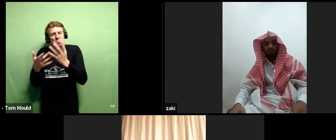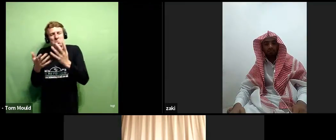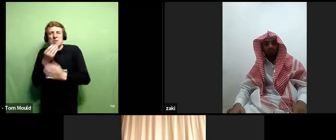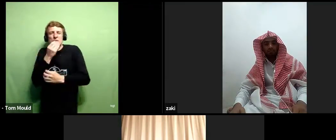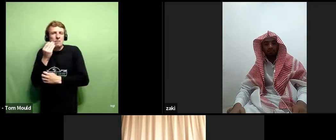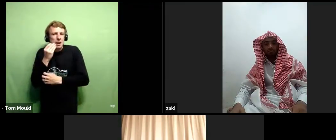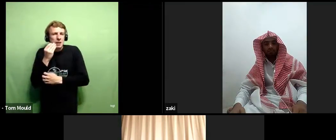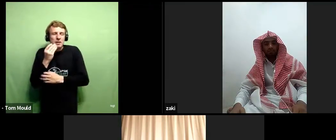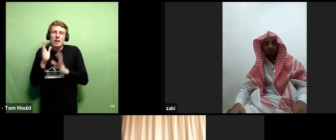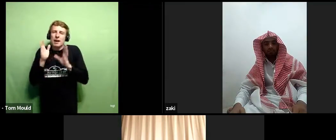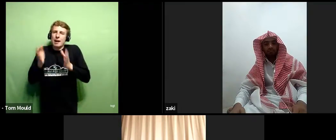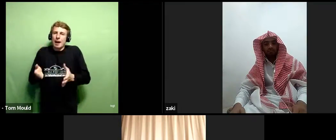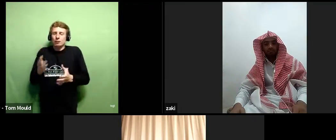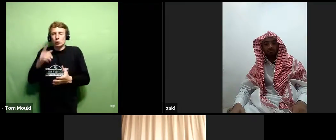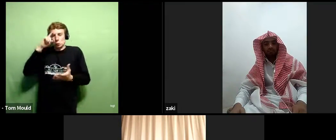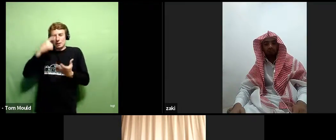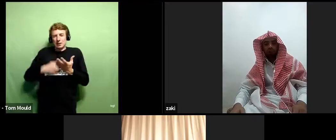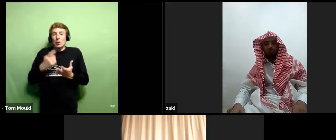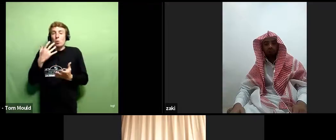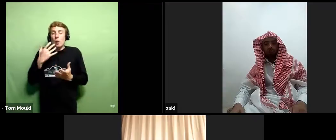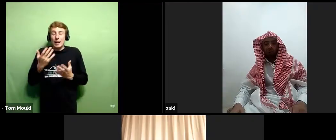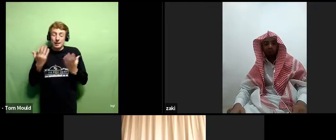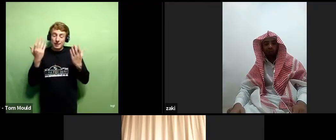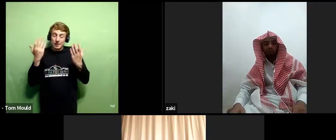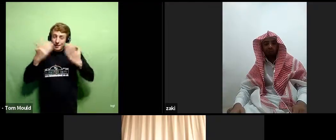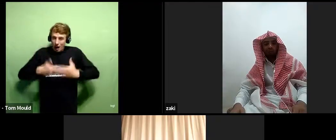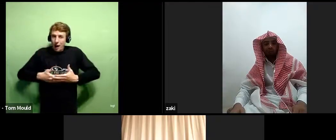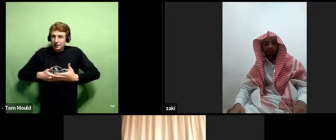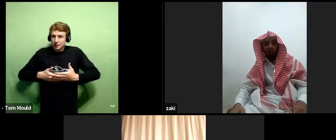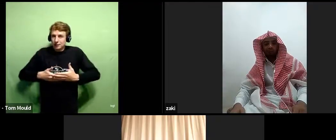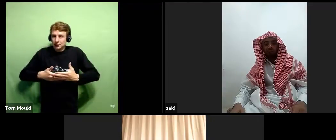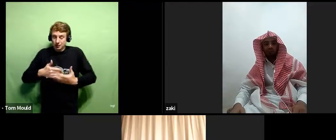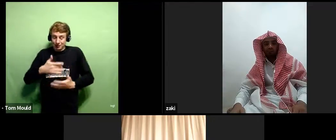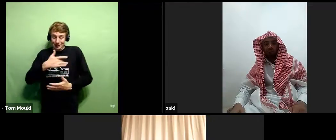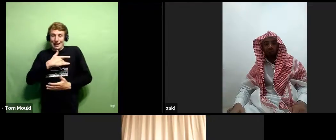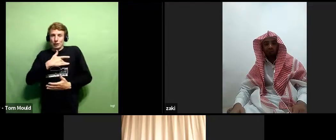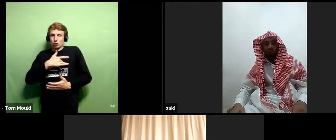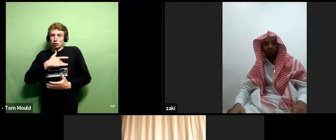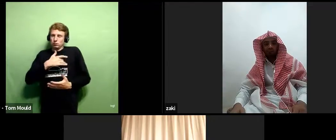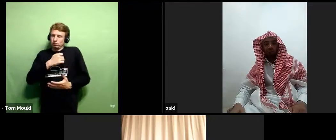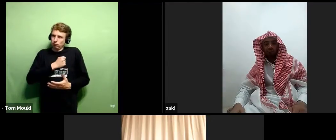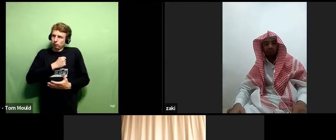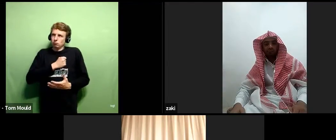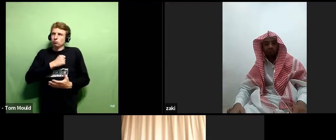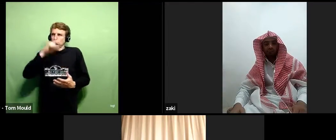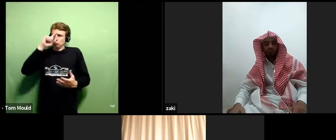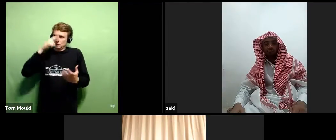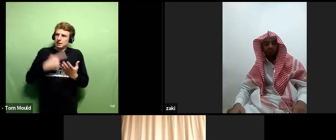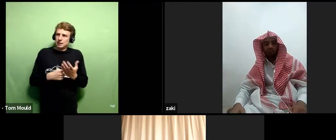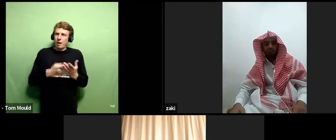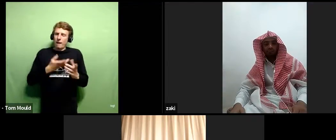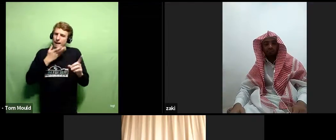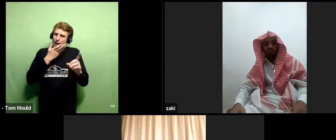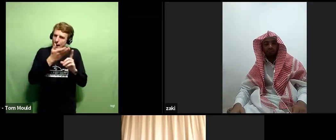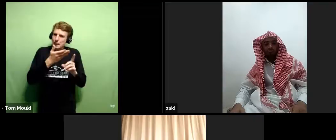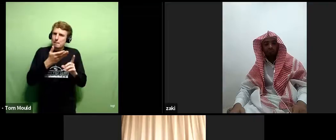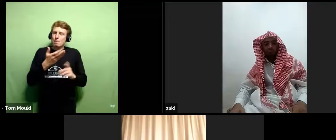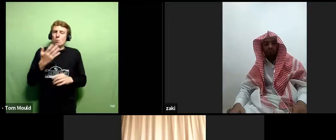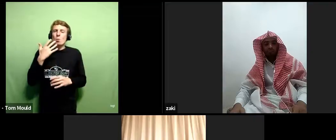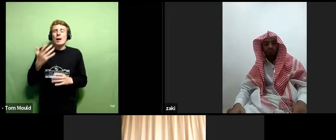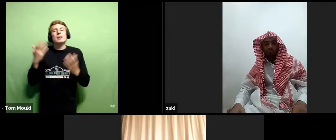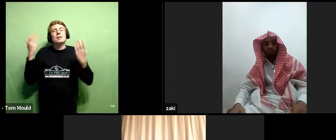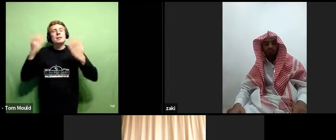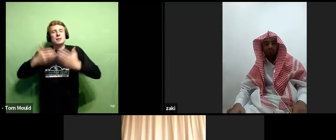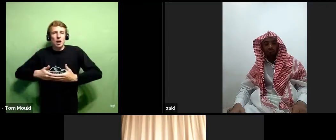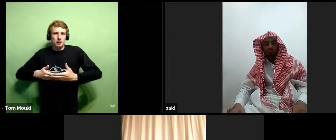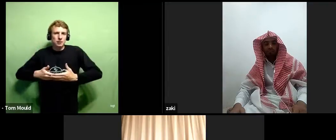night. As for the different type of fasting, the fasting that is not obligatory and it's optional, like fasting on